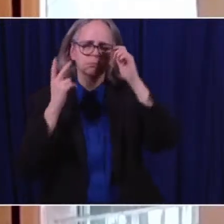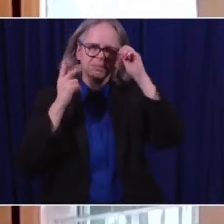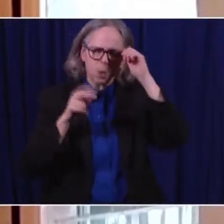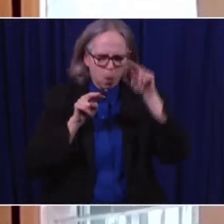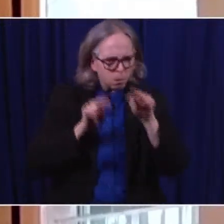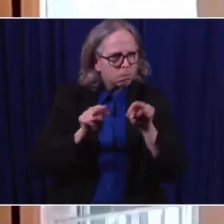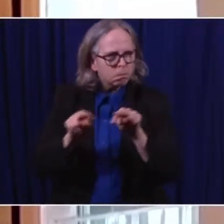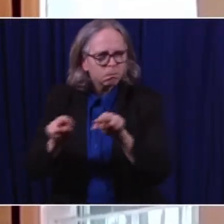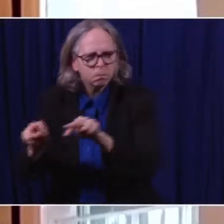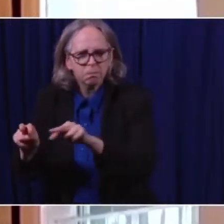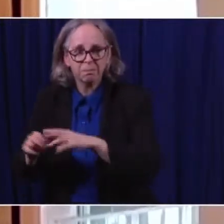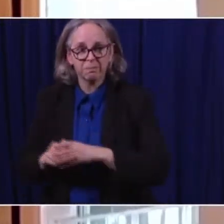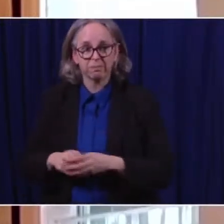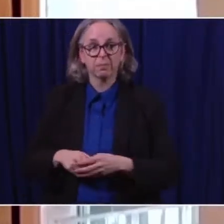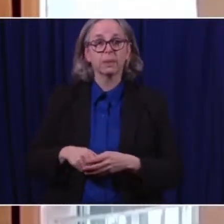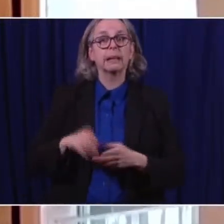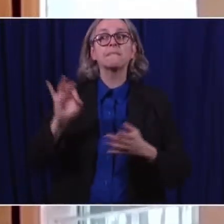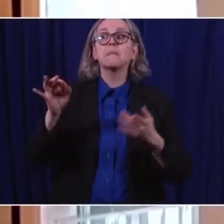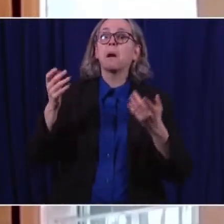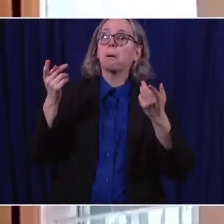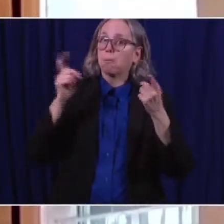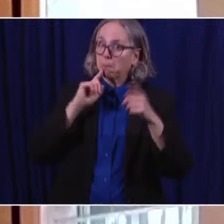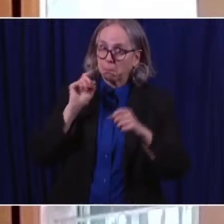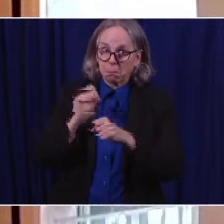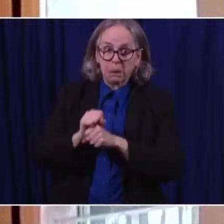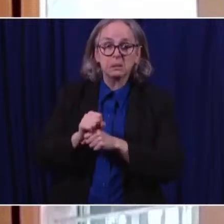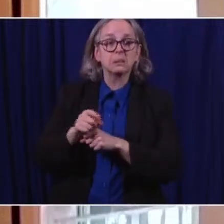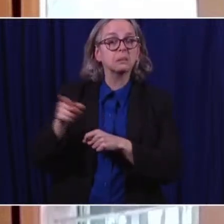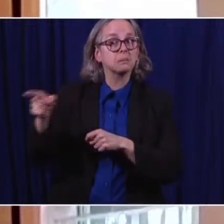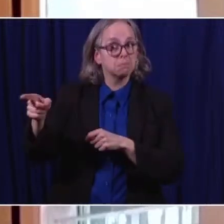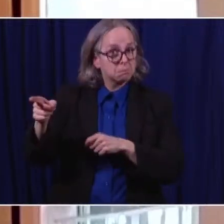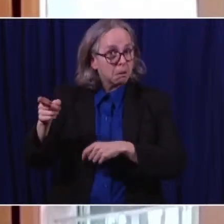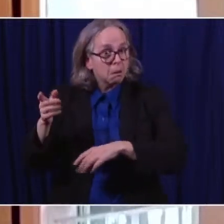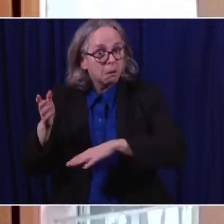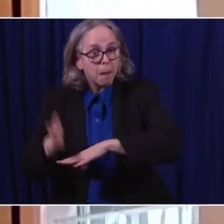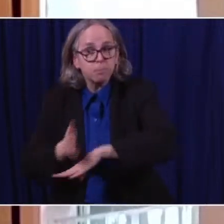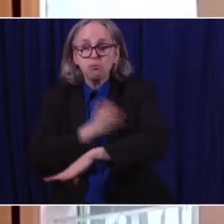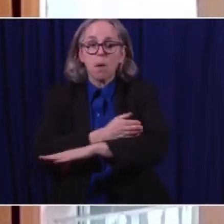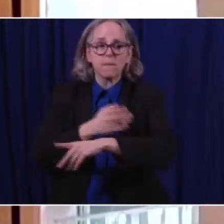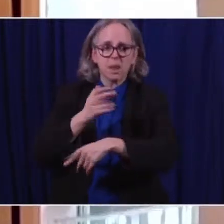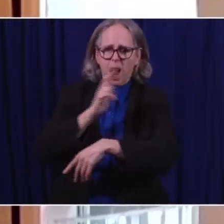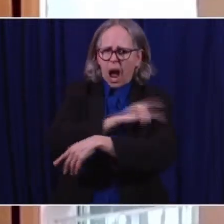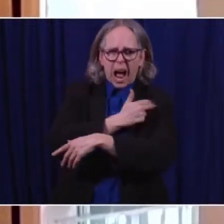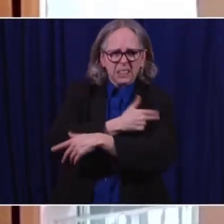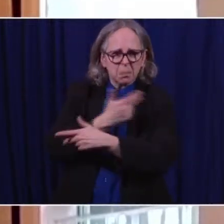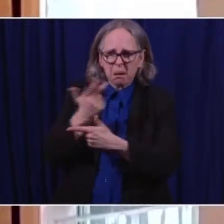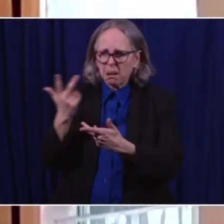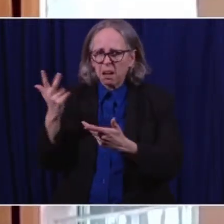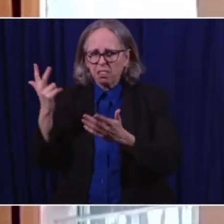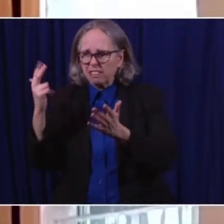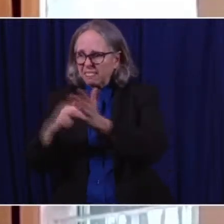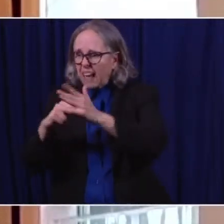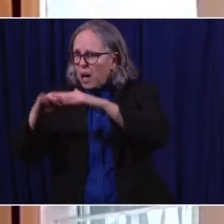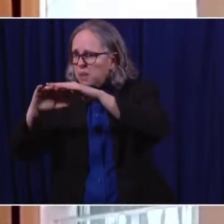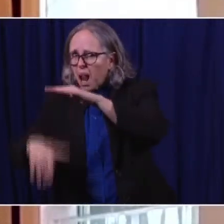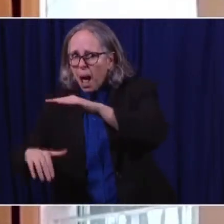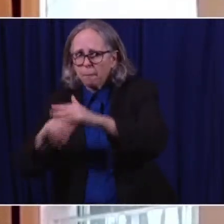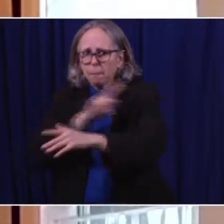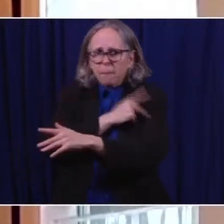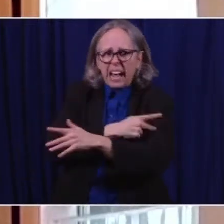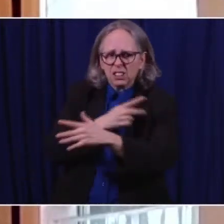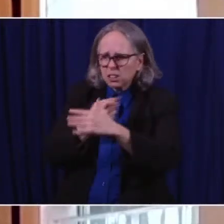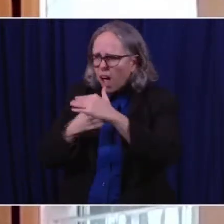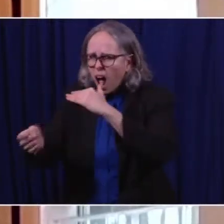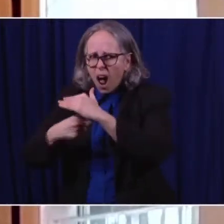subsequently drop even further below 3,000 for 7 consecutive days,